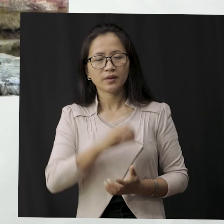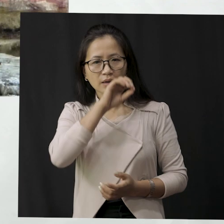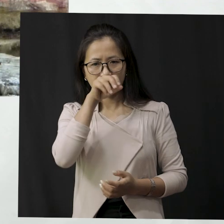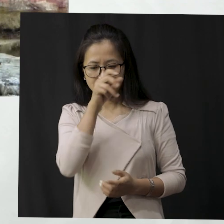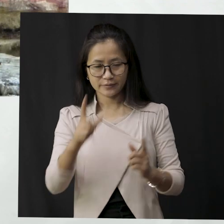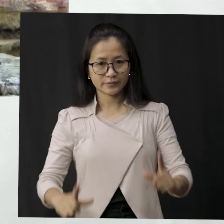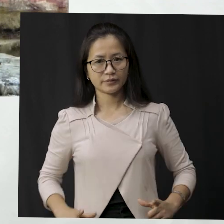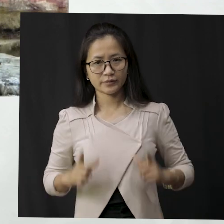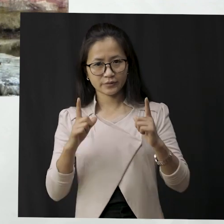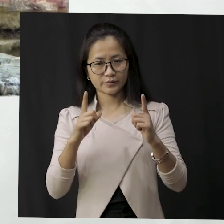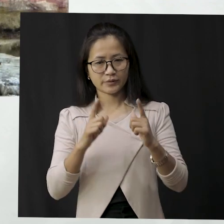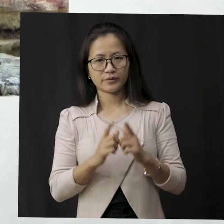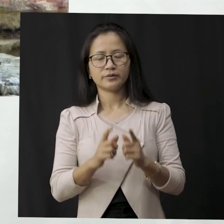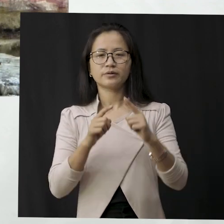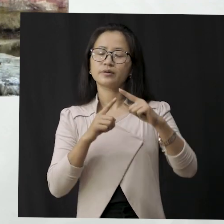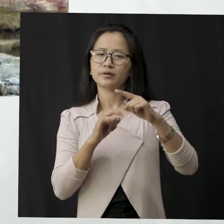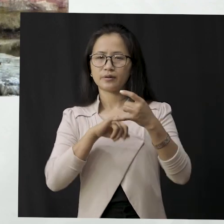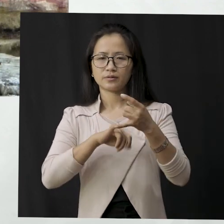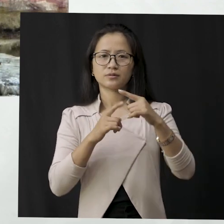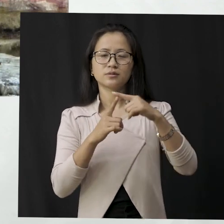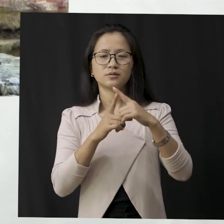pig lives in the sty.